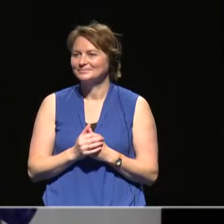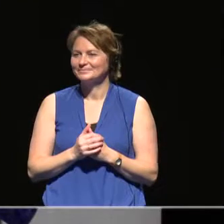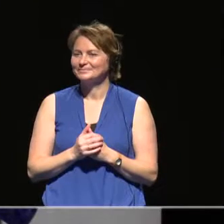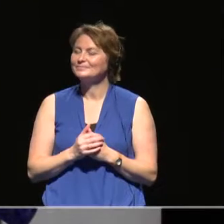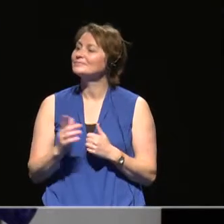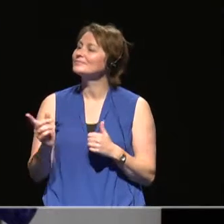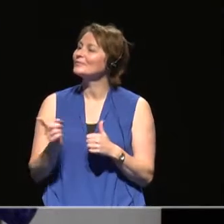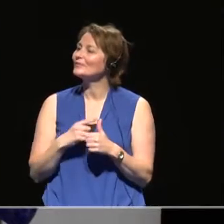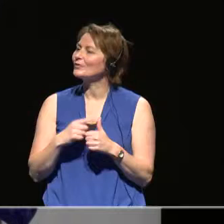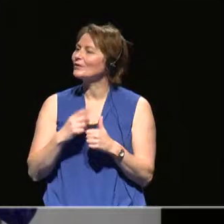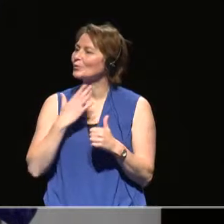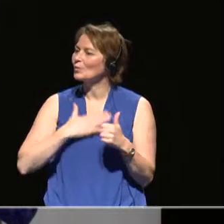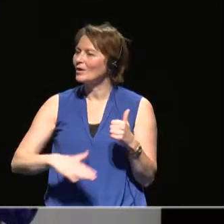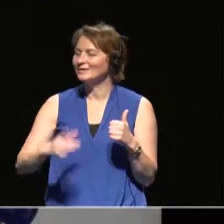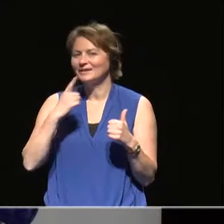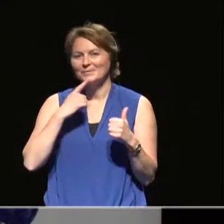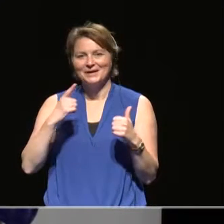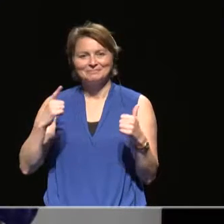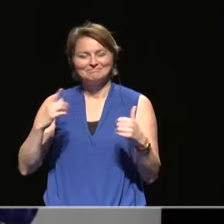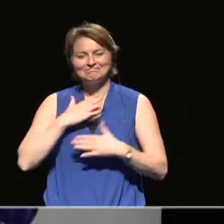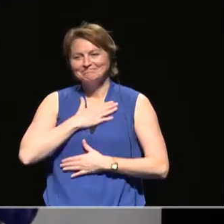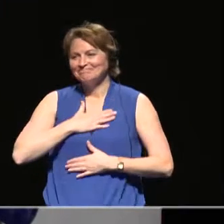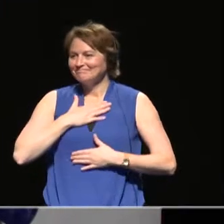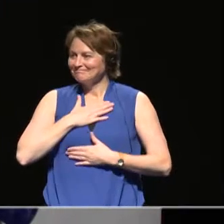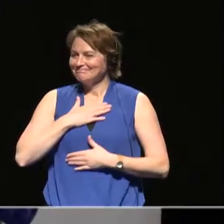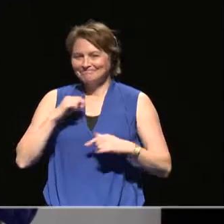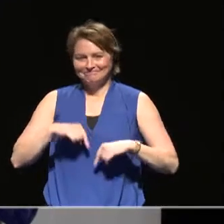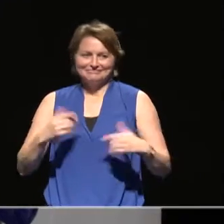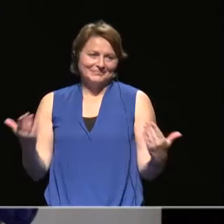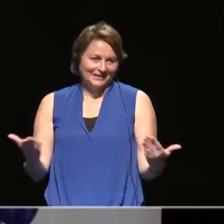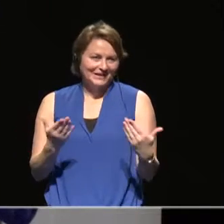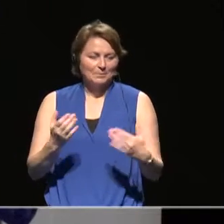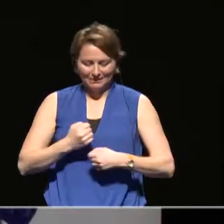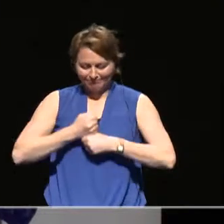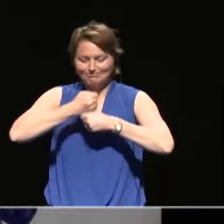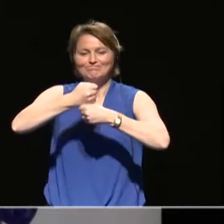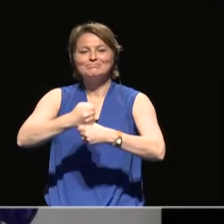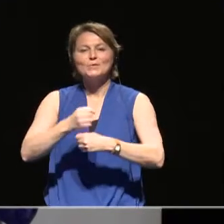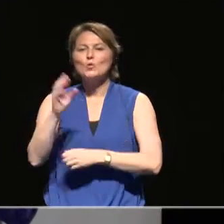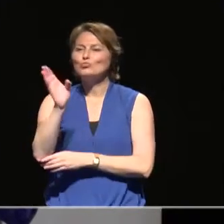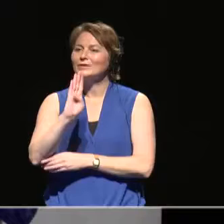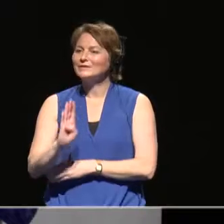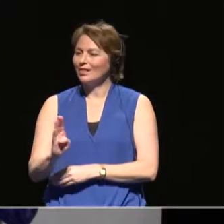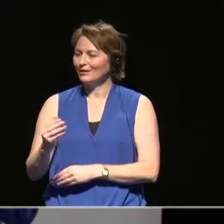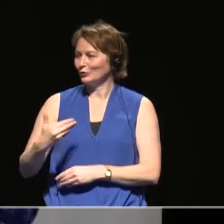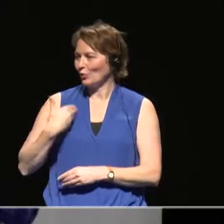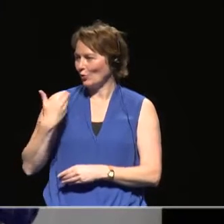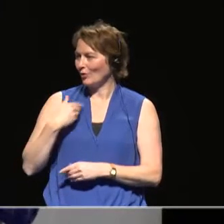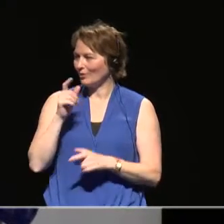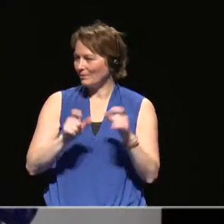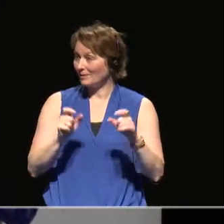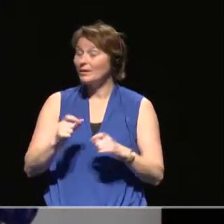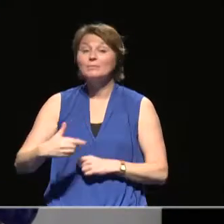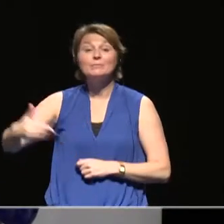First of all, I'd like to say it's a pleasure to be here representing Brazilian youth. I must tell you, when I was invited to speak